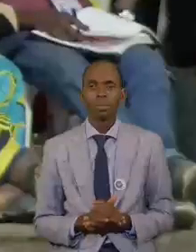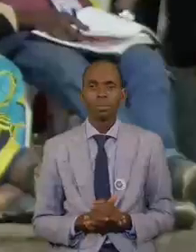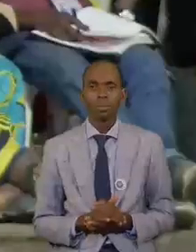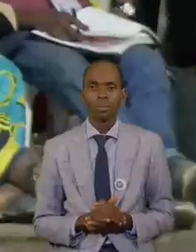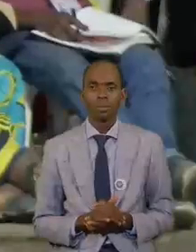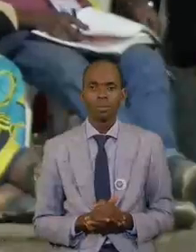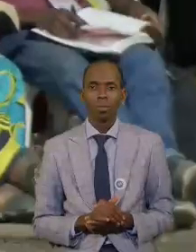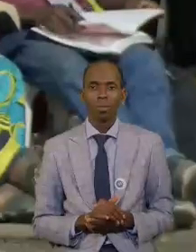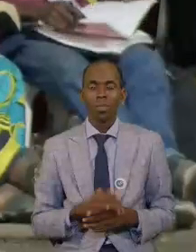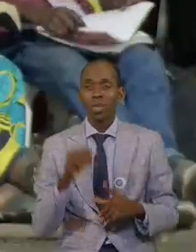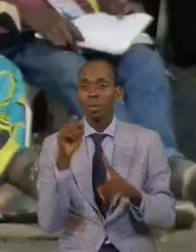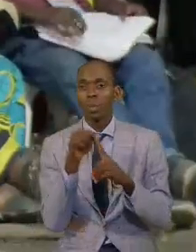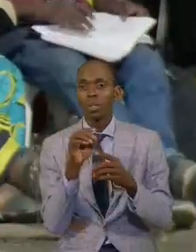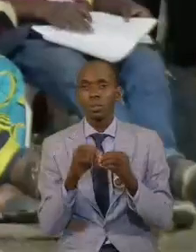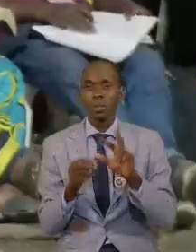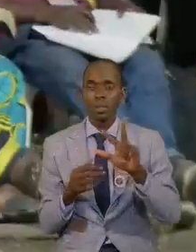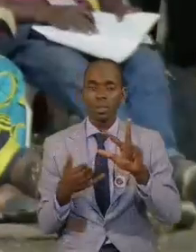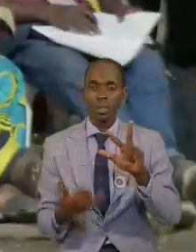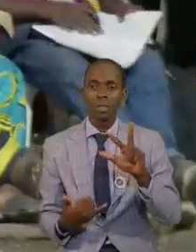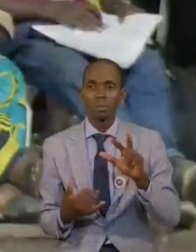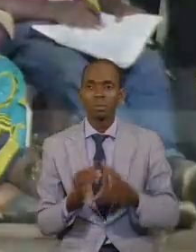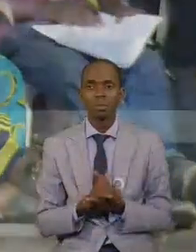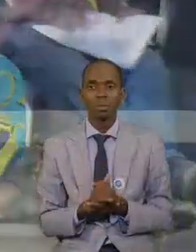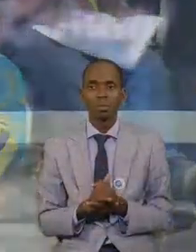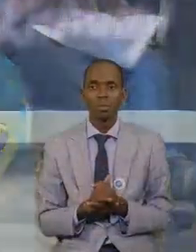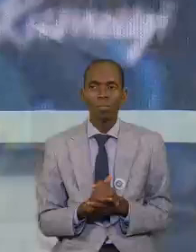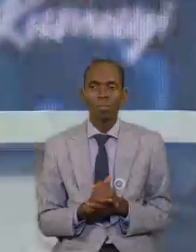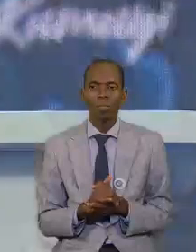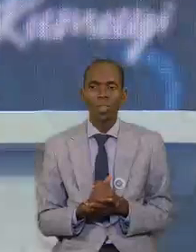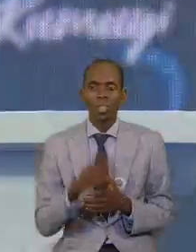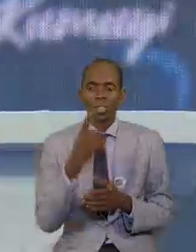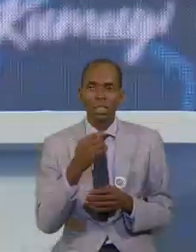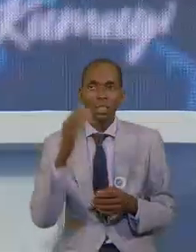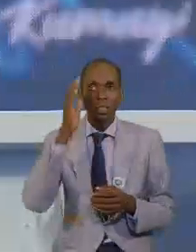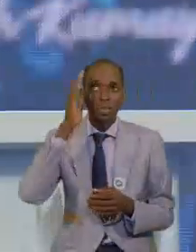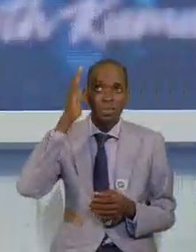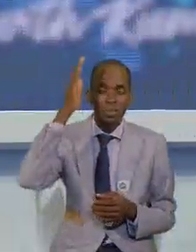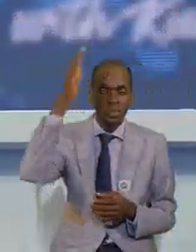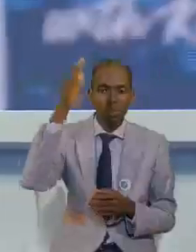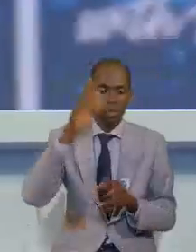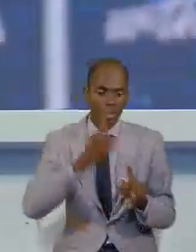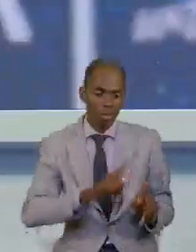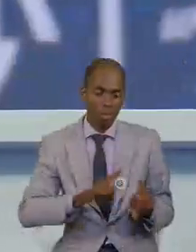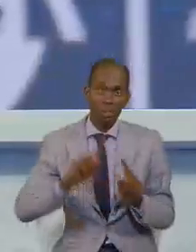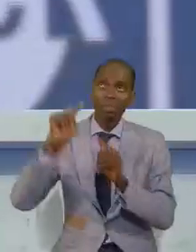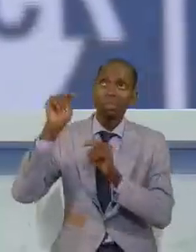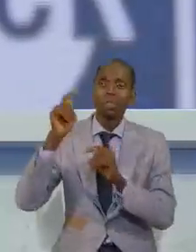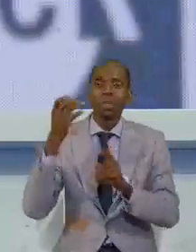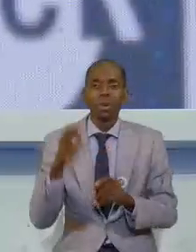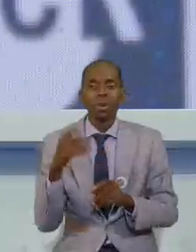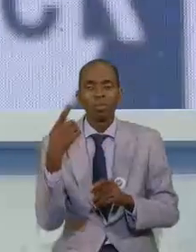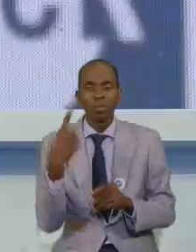Welcome to point number three now. The future translation of the peacefully